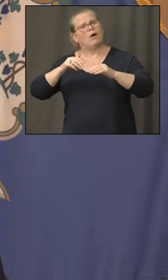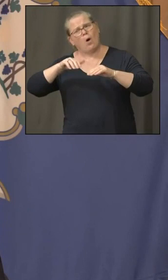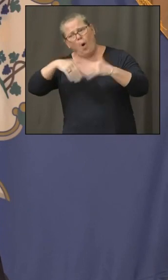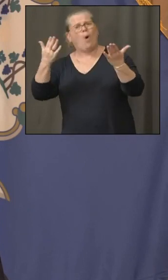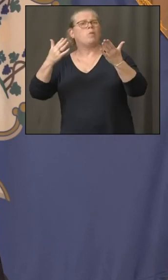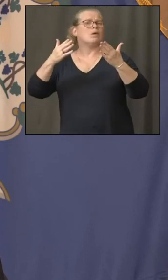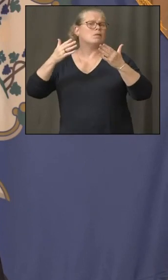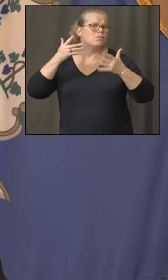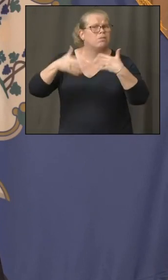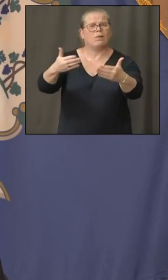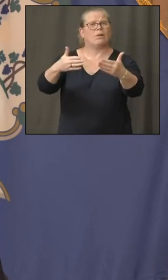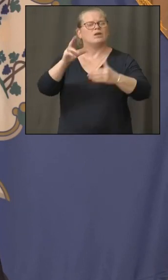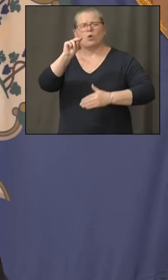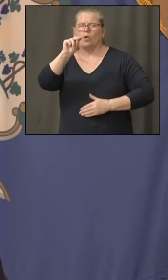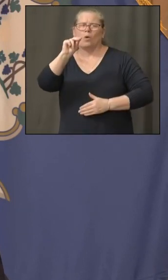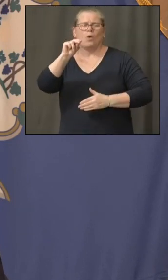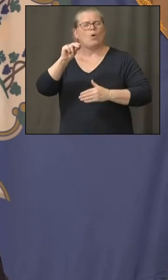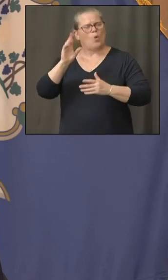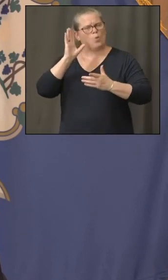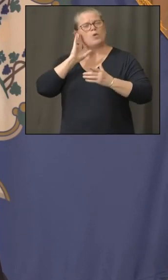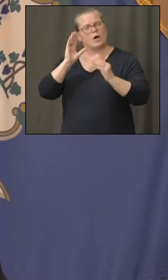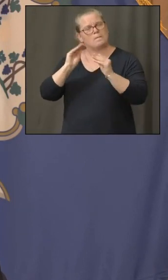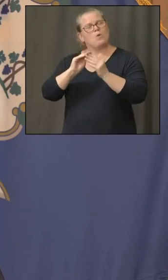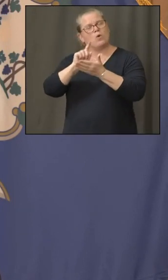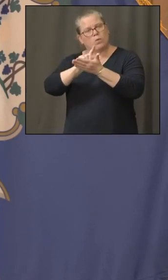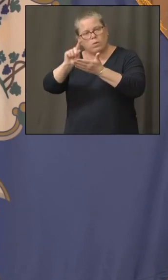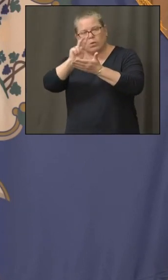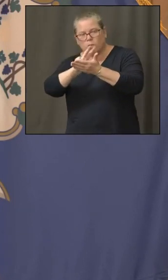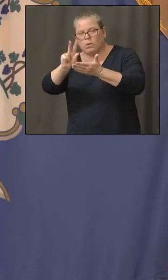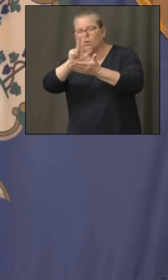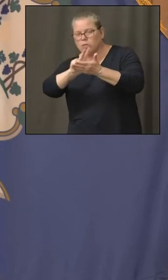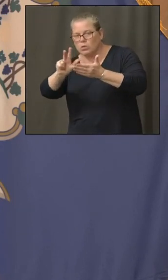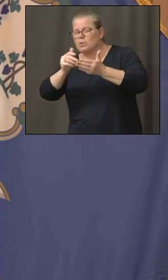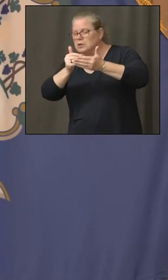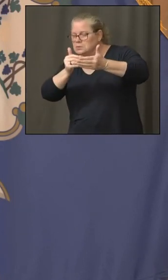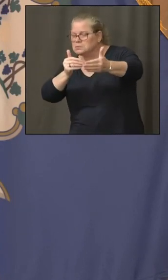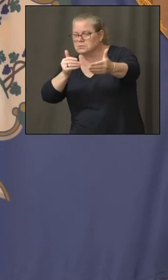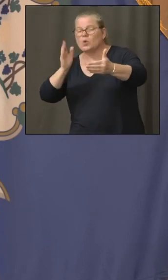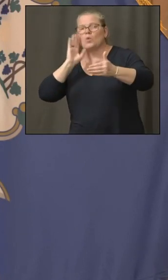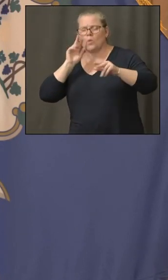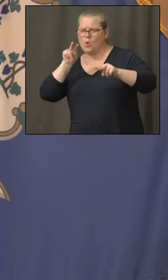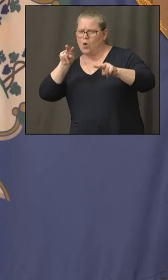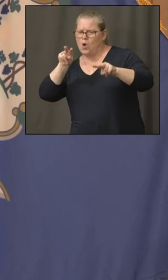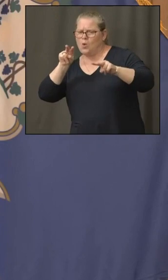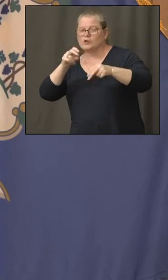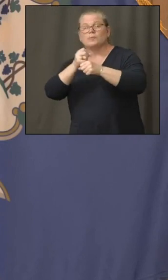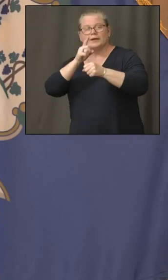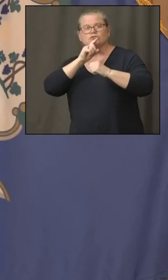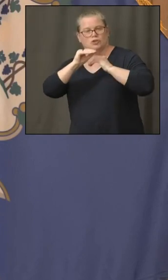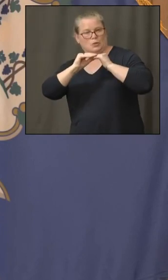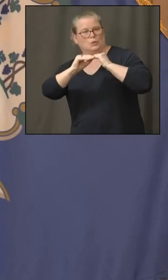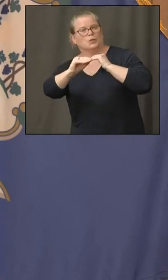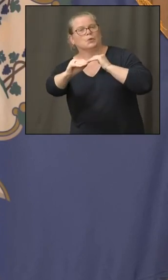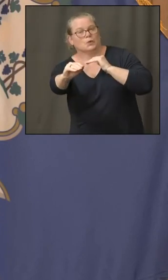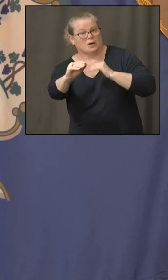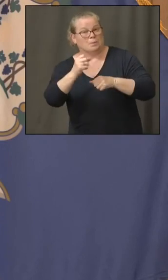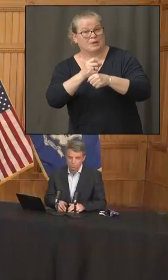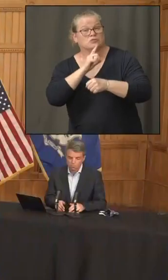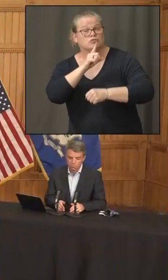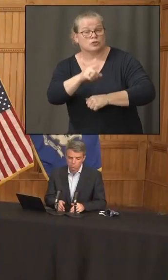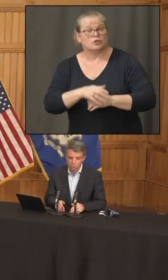we thought was going to be our plan, and we'll give more guidance within a couple of weeks. And